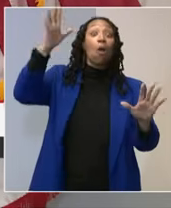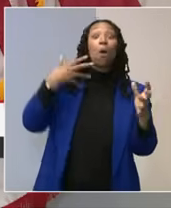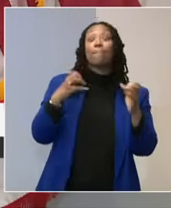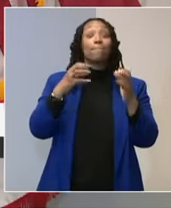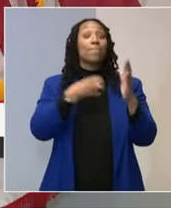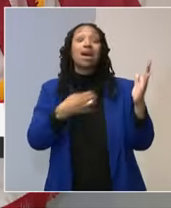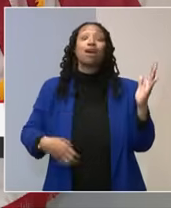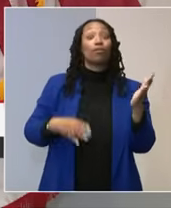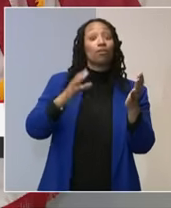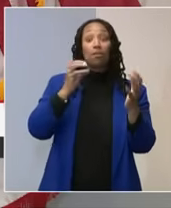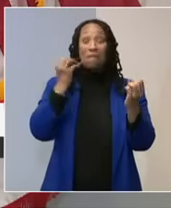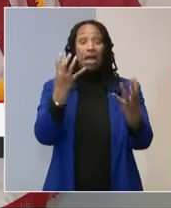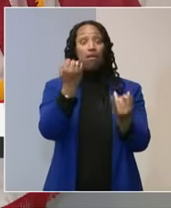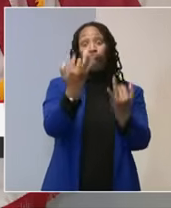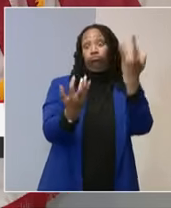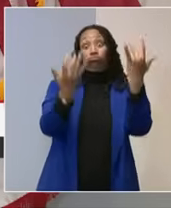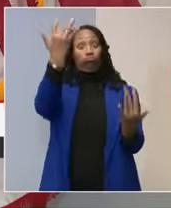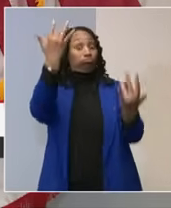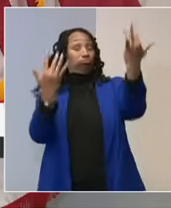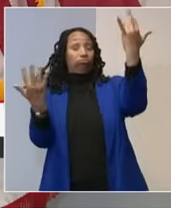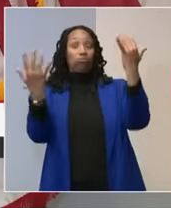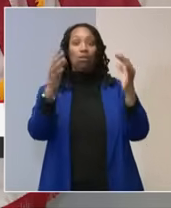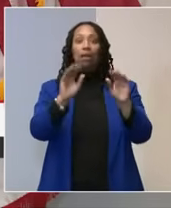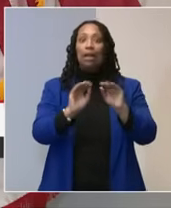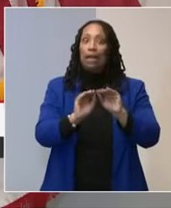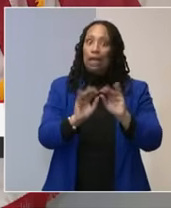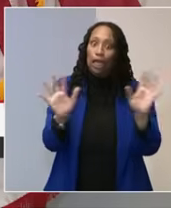a taxpayer. I'm a lifelong